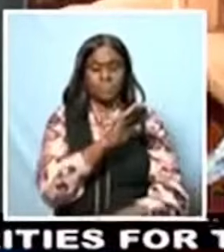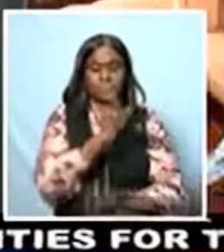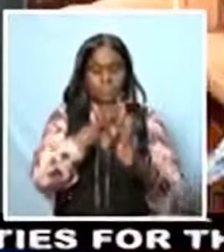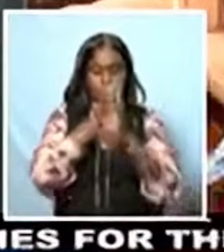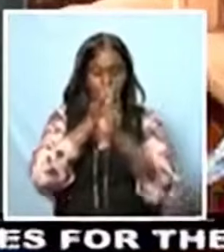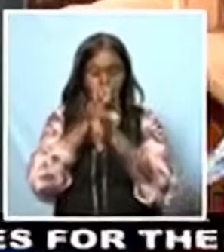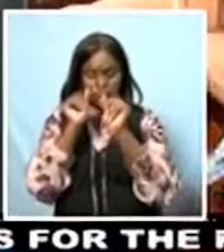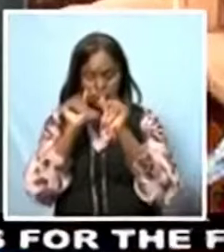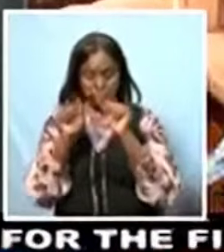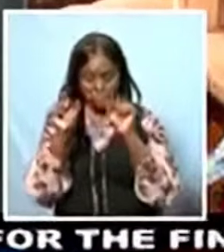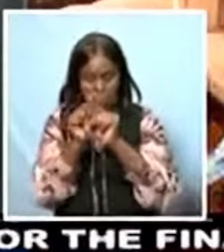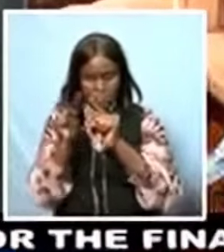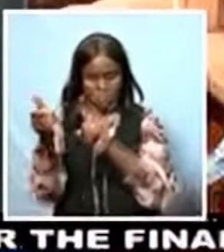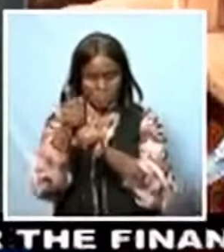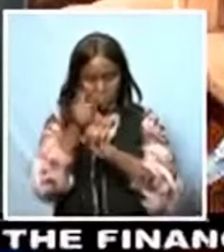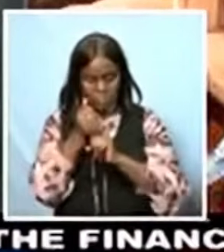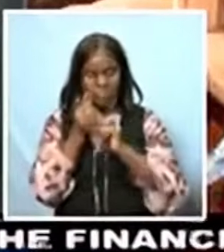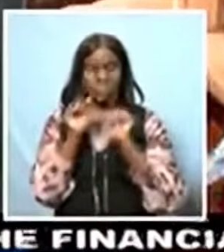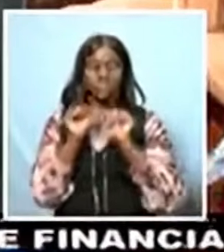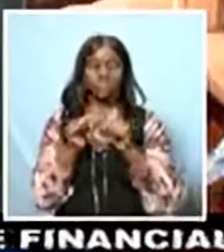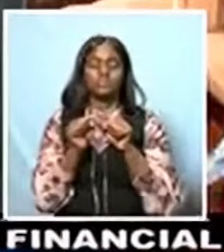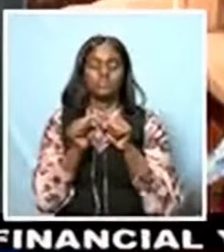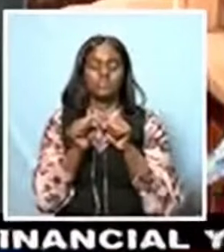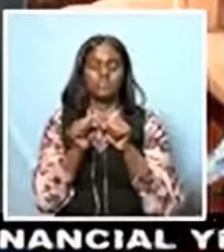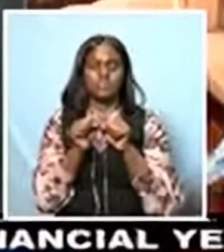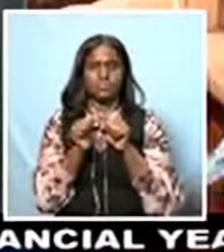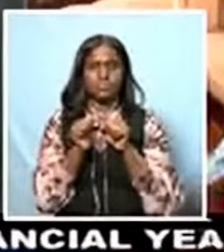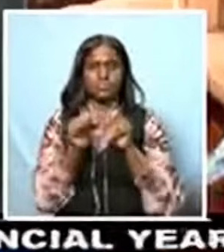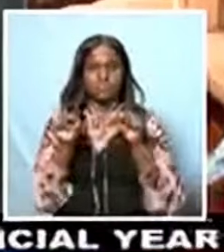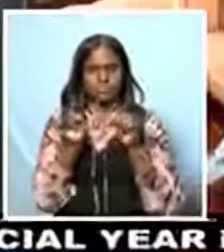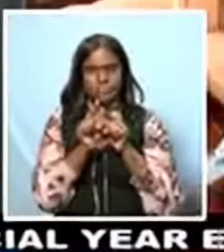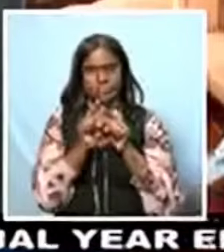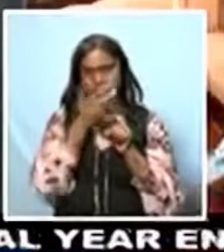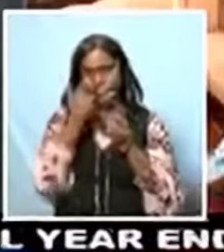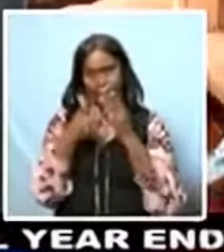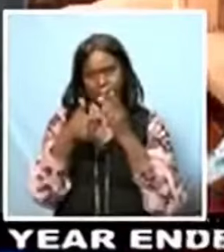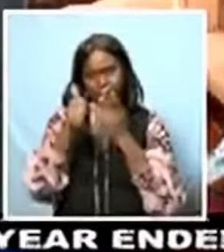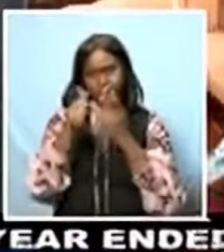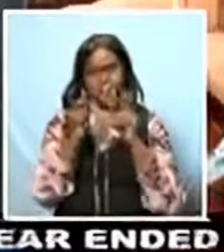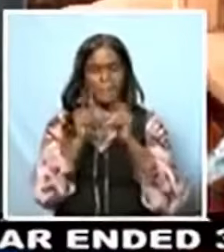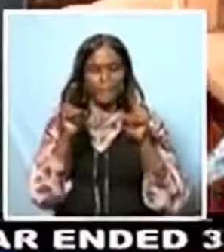targets, can they be achievable? And let them be very